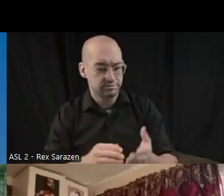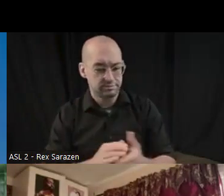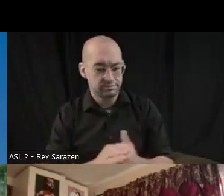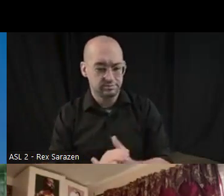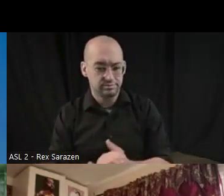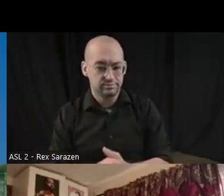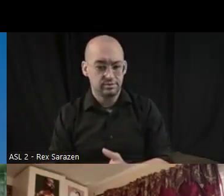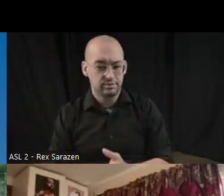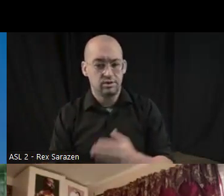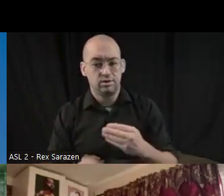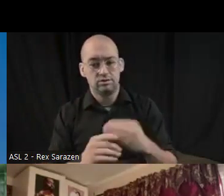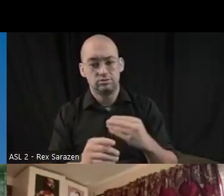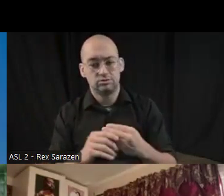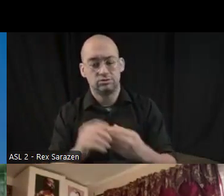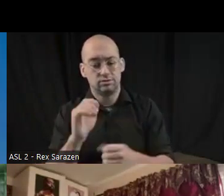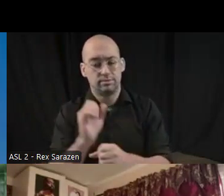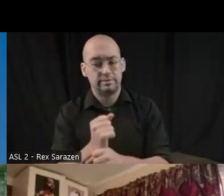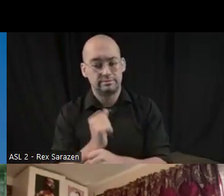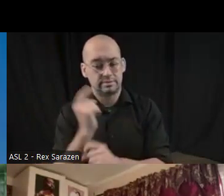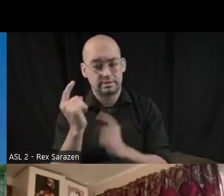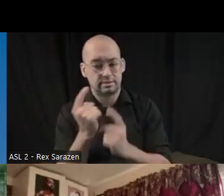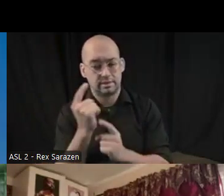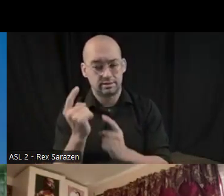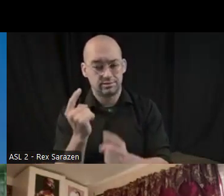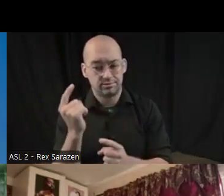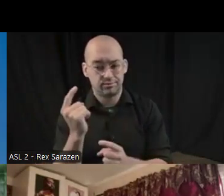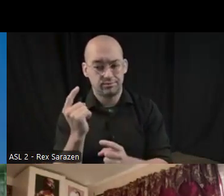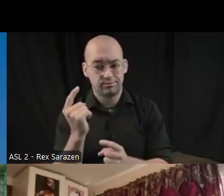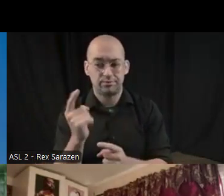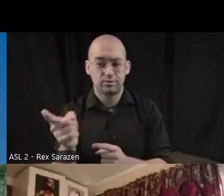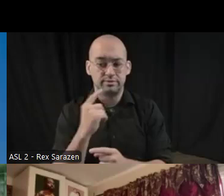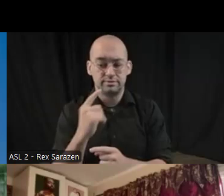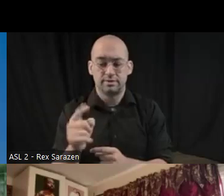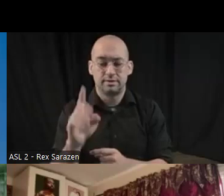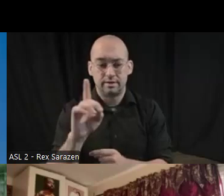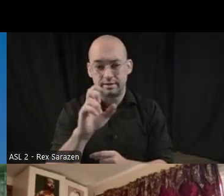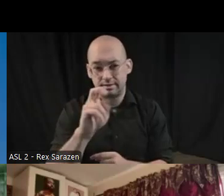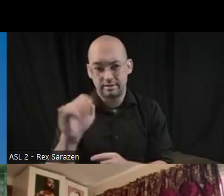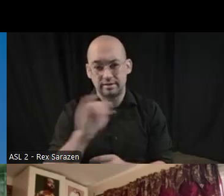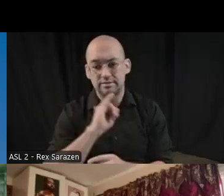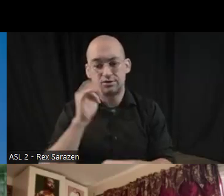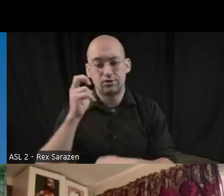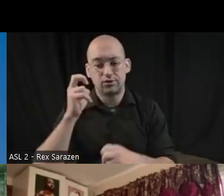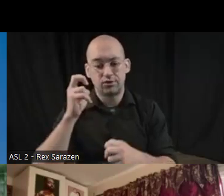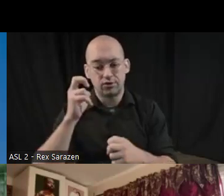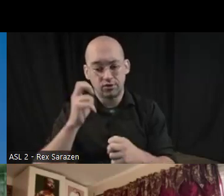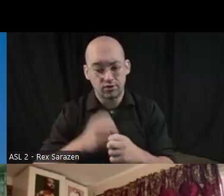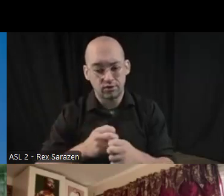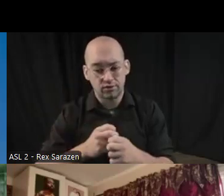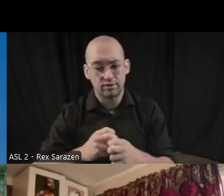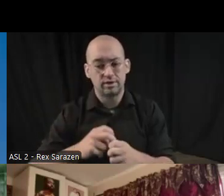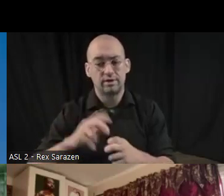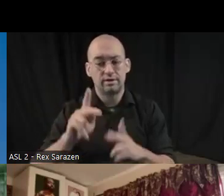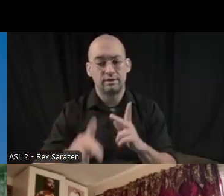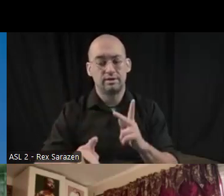It also makes me think of, because there's, as you said, Denny, it's going to be hard to tell people you have to leave your house and go